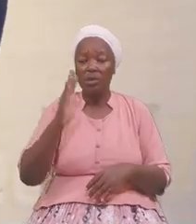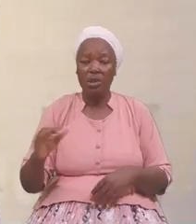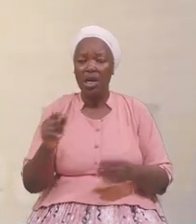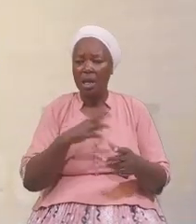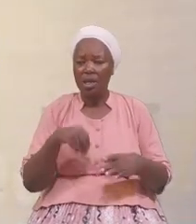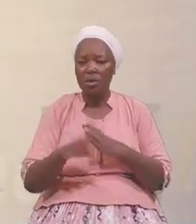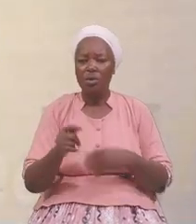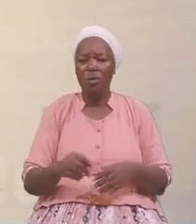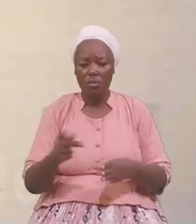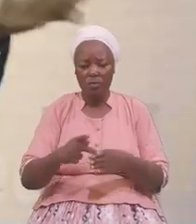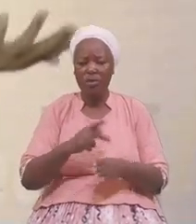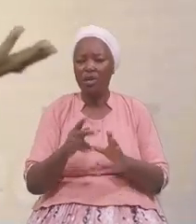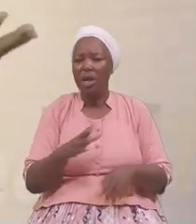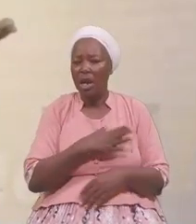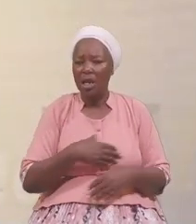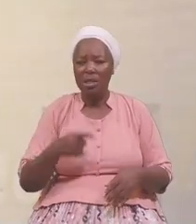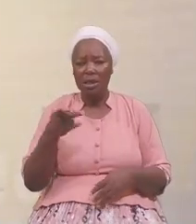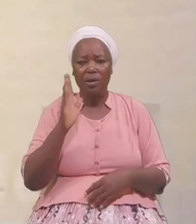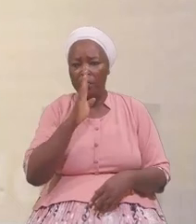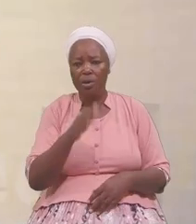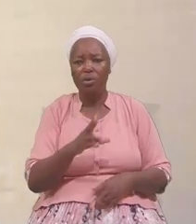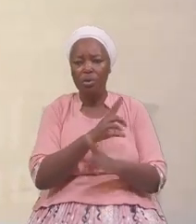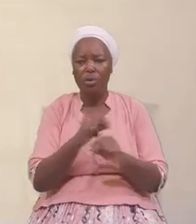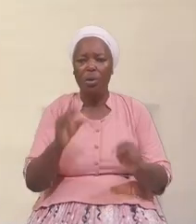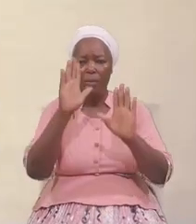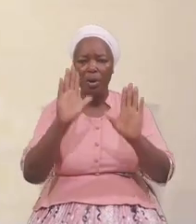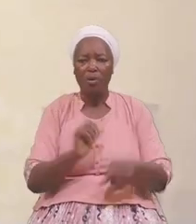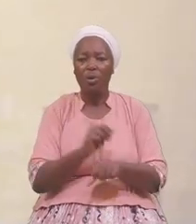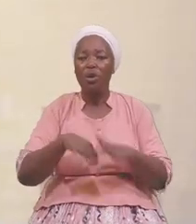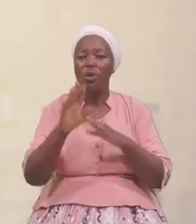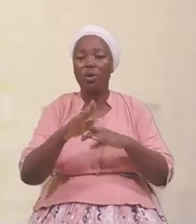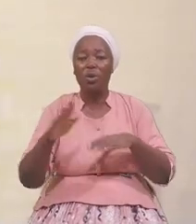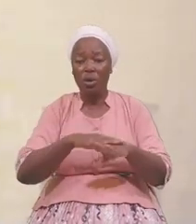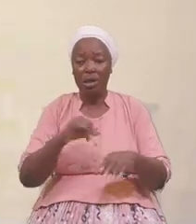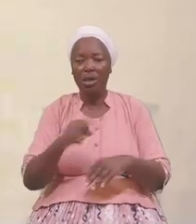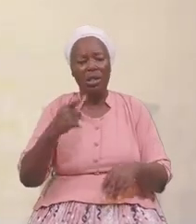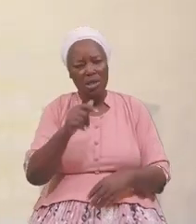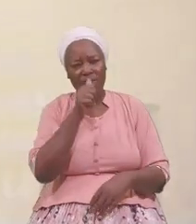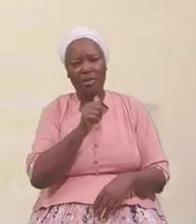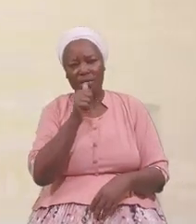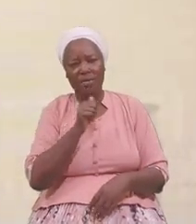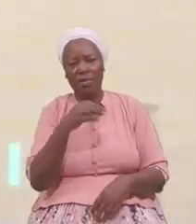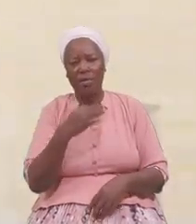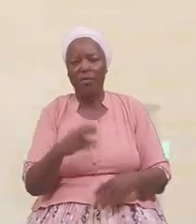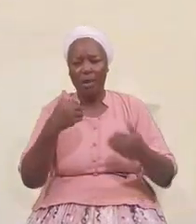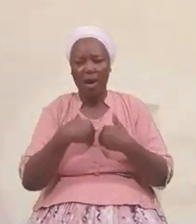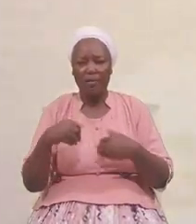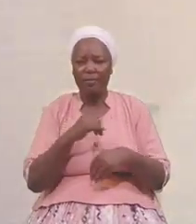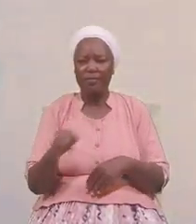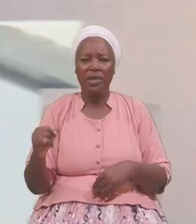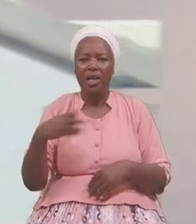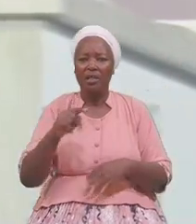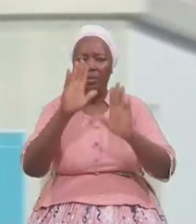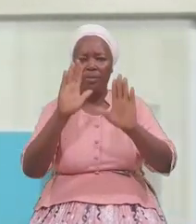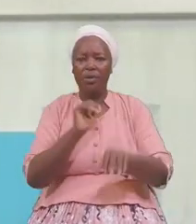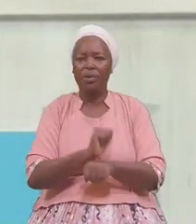your profession, and there'll be no miracle in your calling. The secret of having the